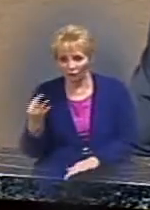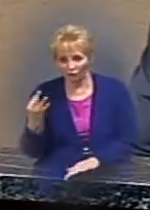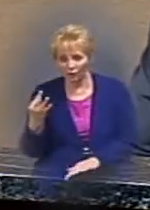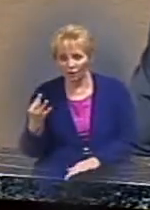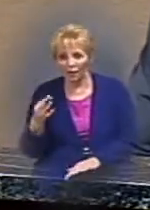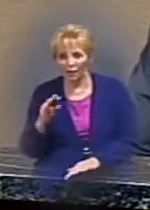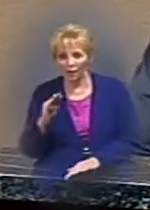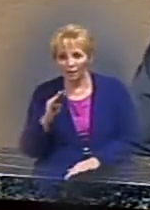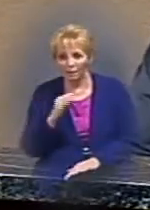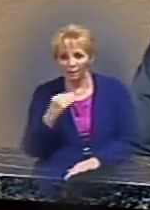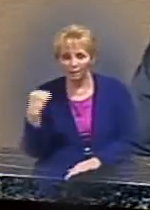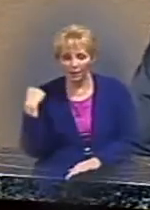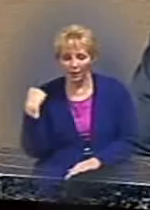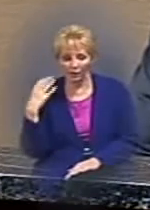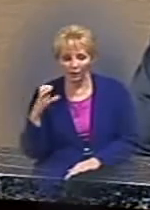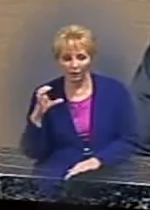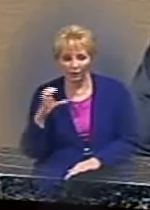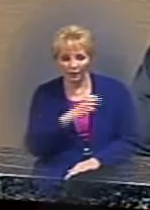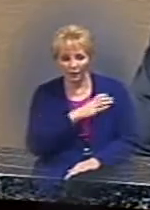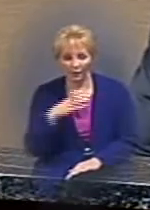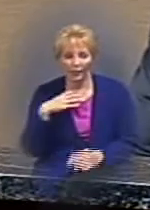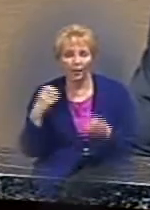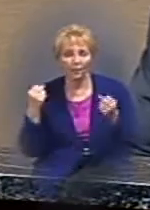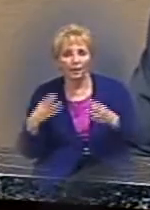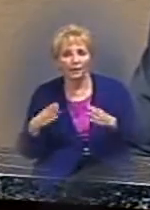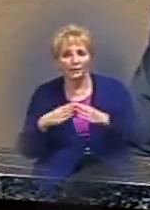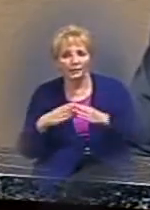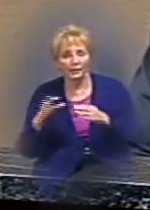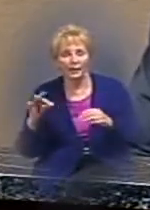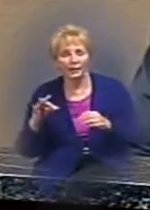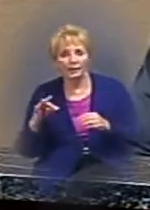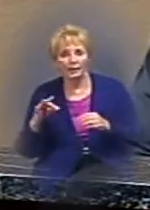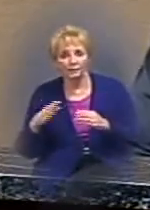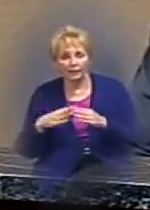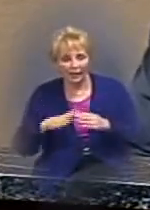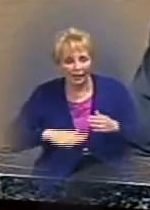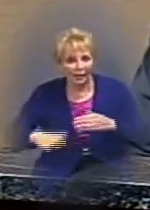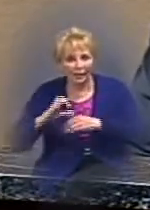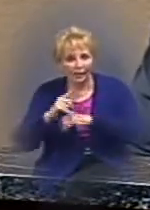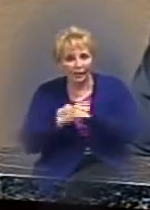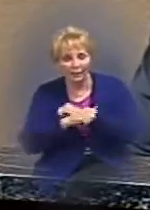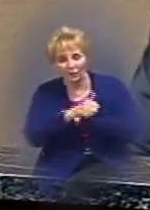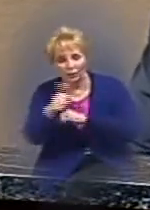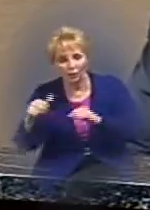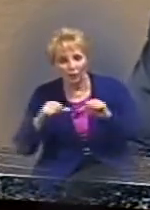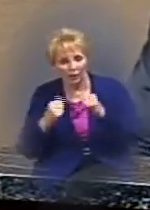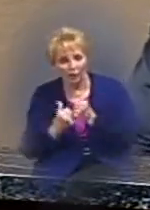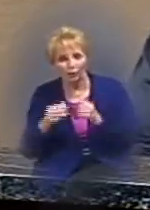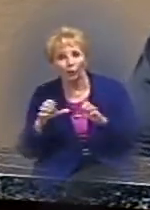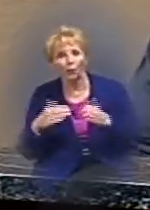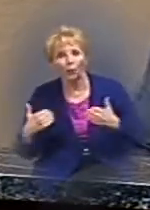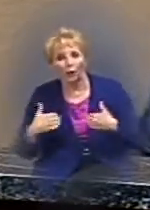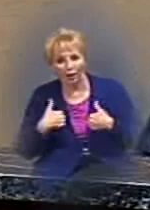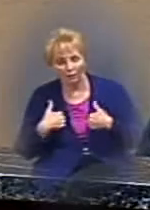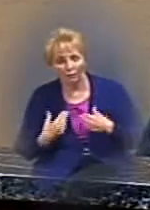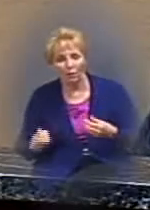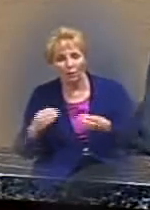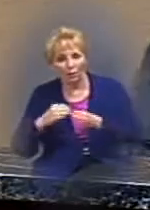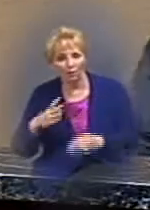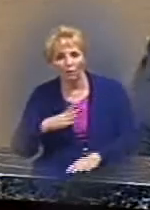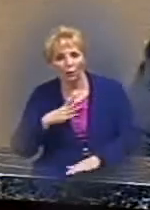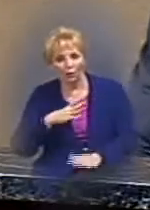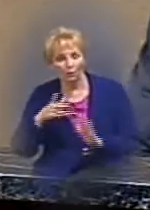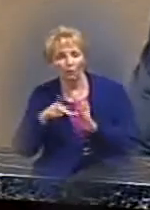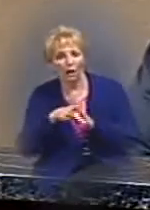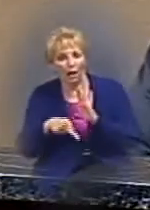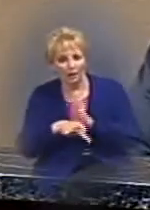council. Many cities and towns and counties and other agencies do have more formalized